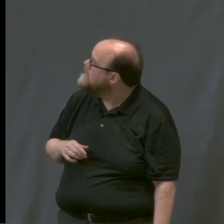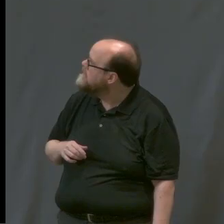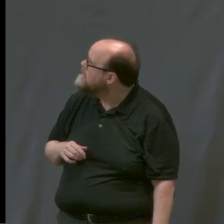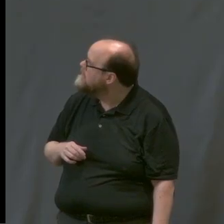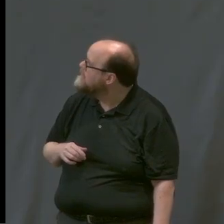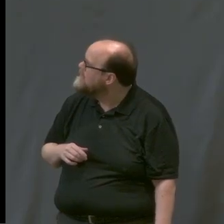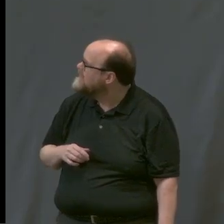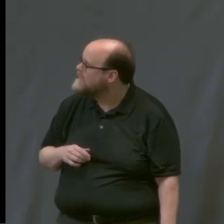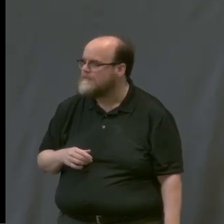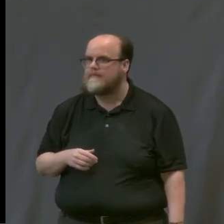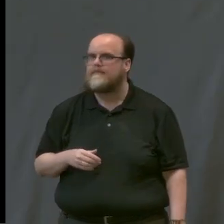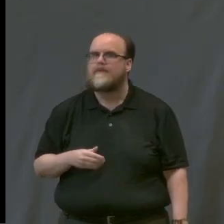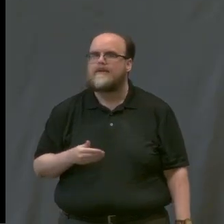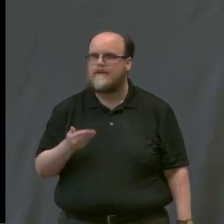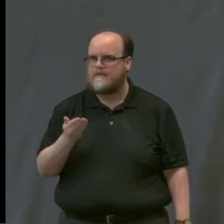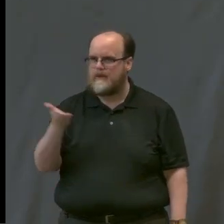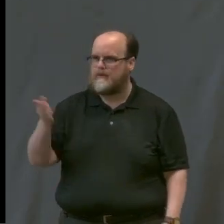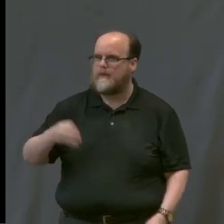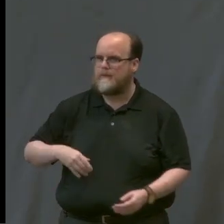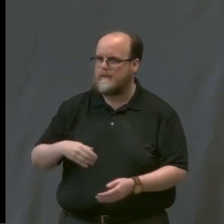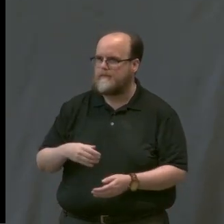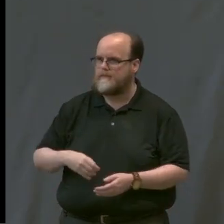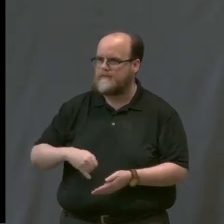Here's that lady's painting for chapter 17.